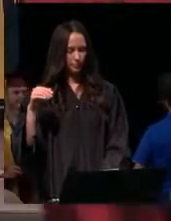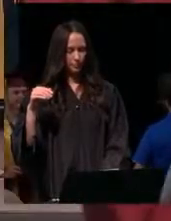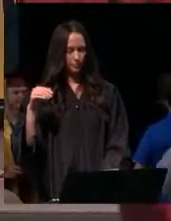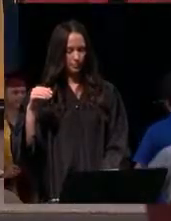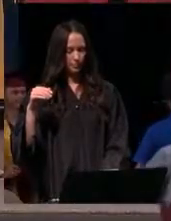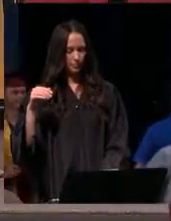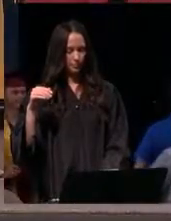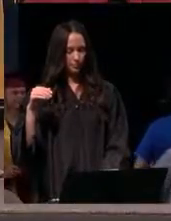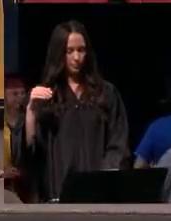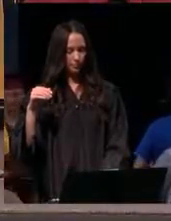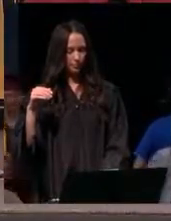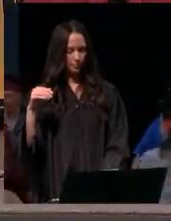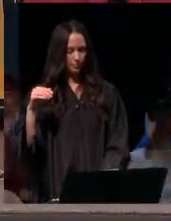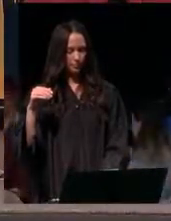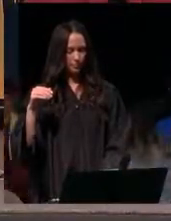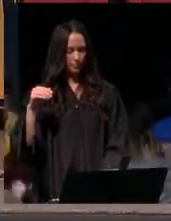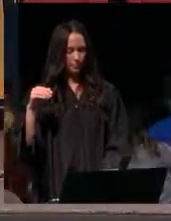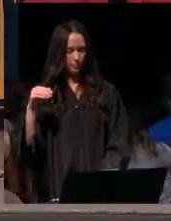I have no idea.